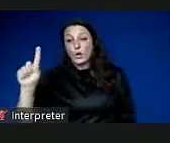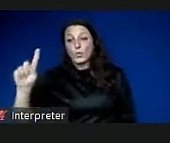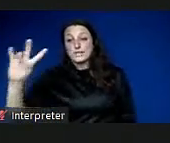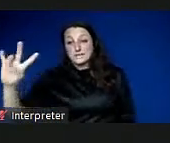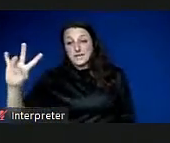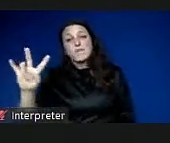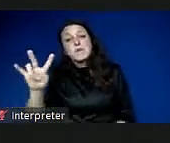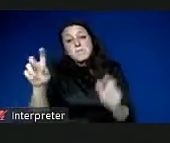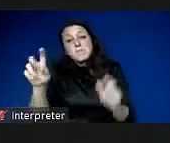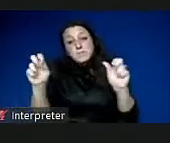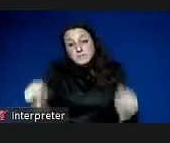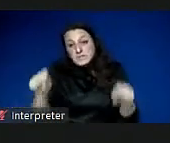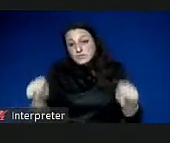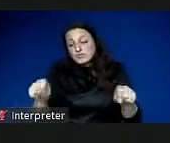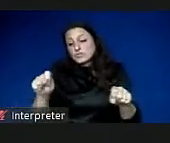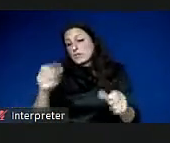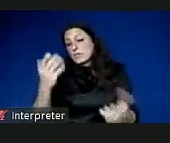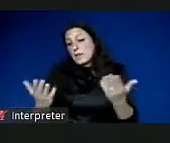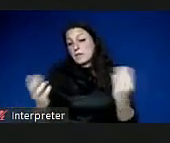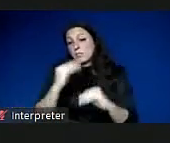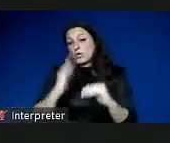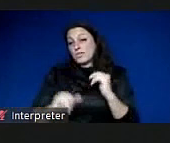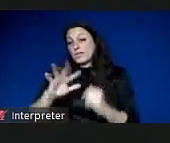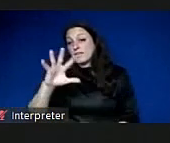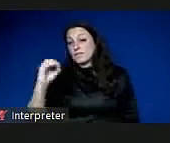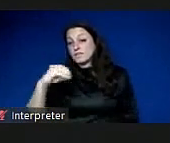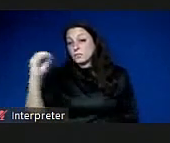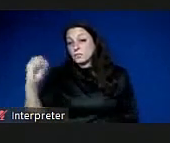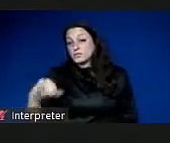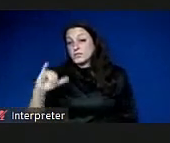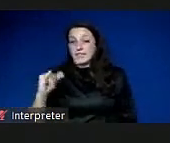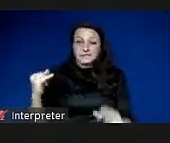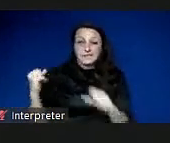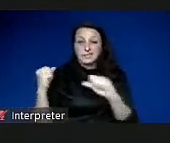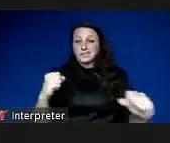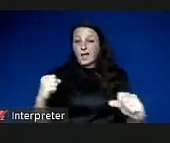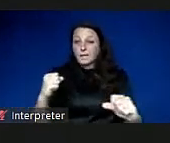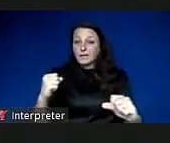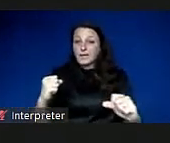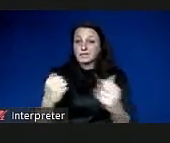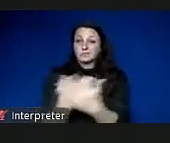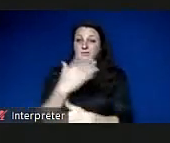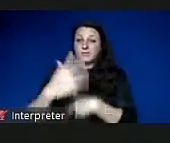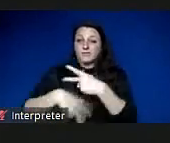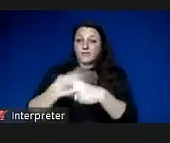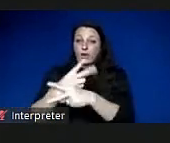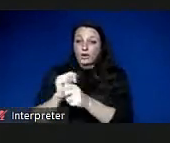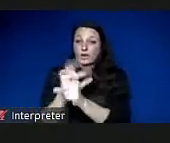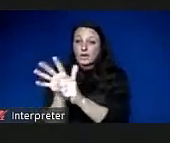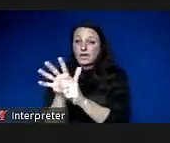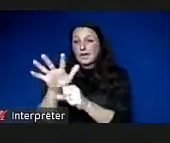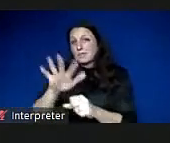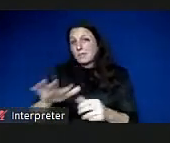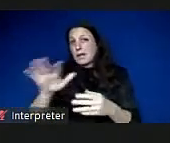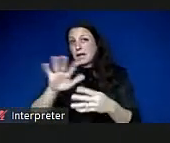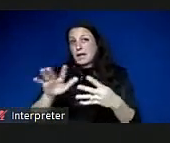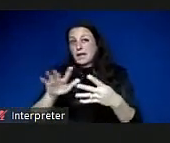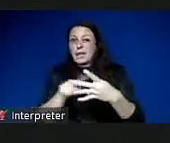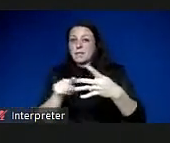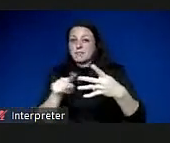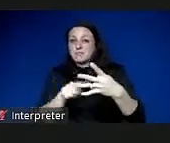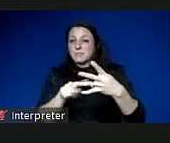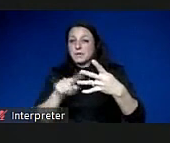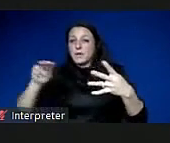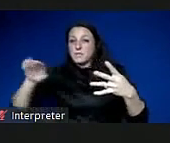potentially represent more than 50% or be sort of the dominant variant in the country by mid-March. But they have also said that